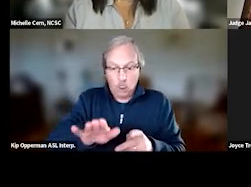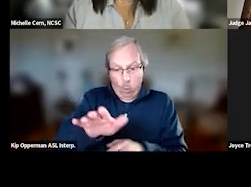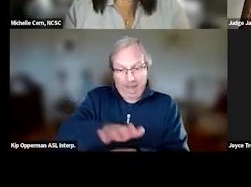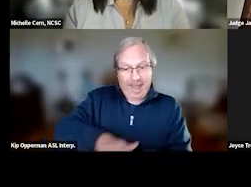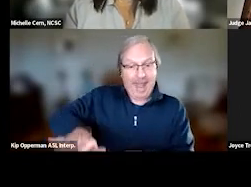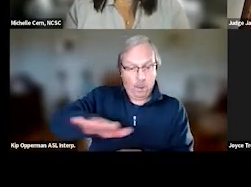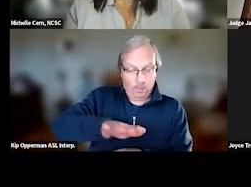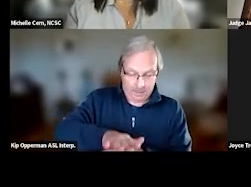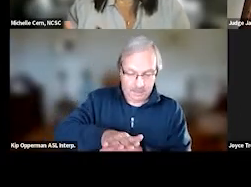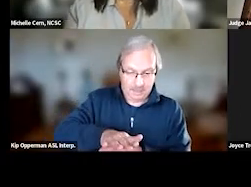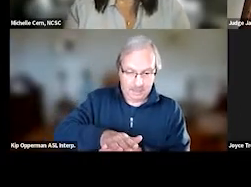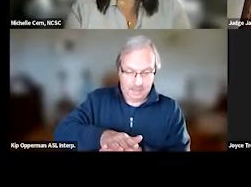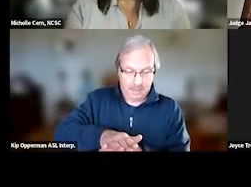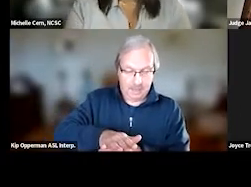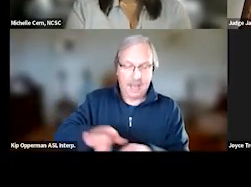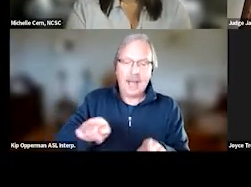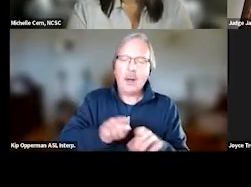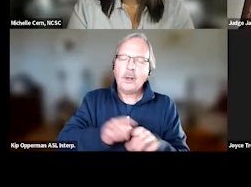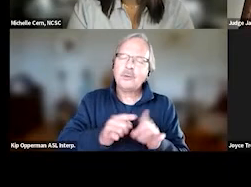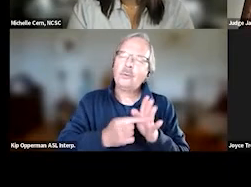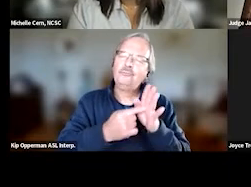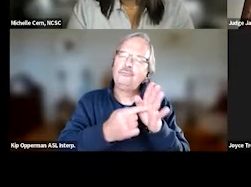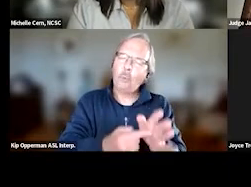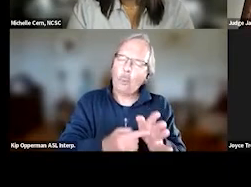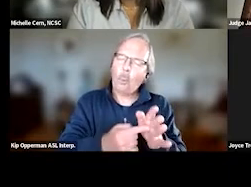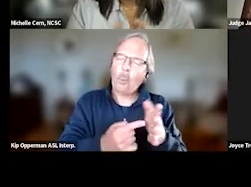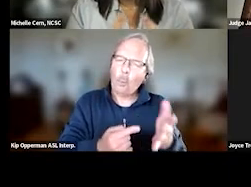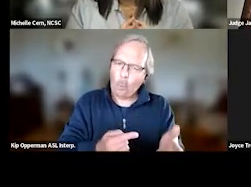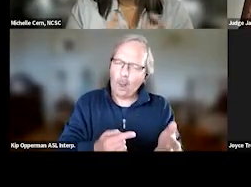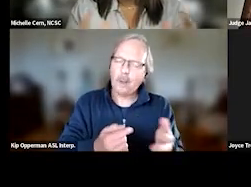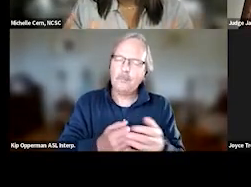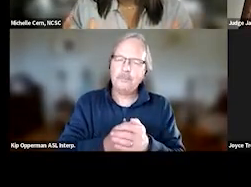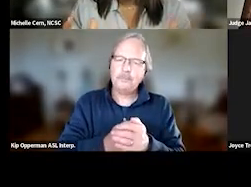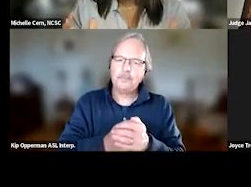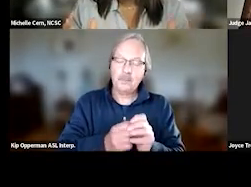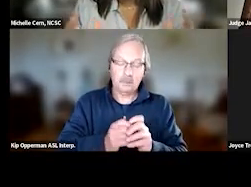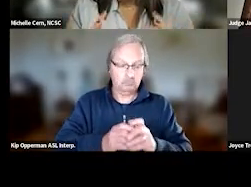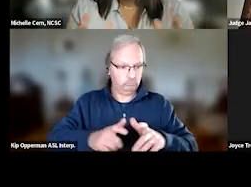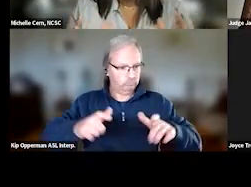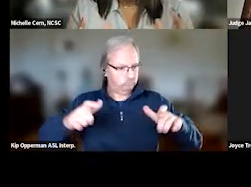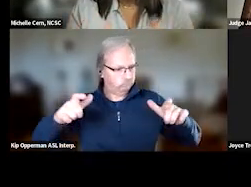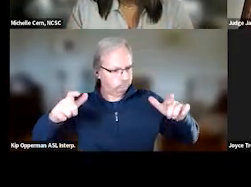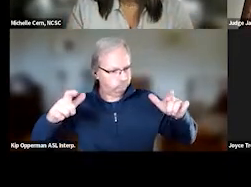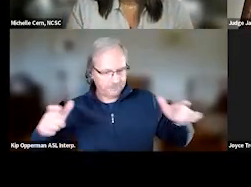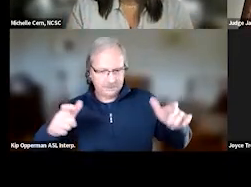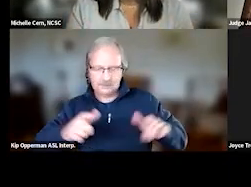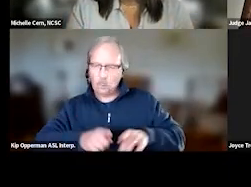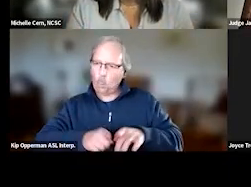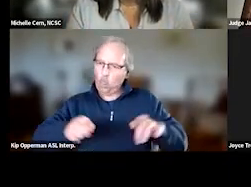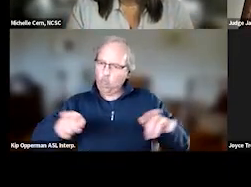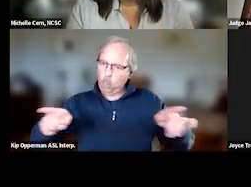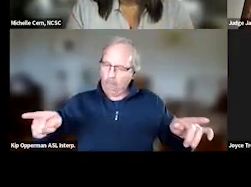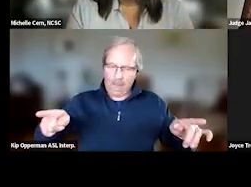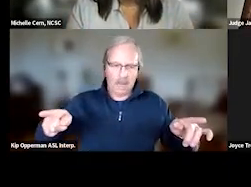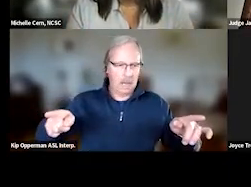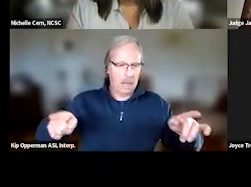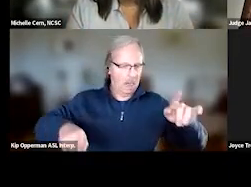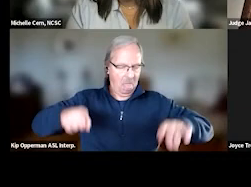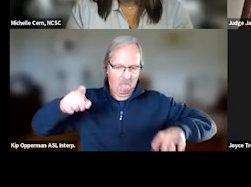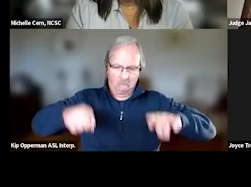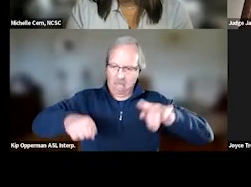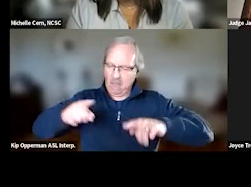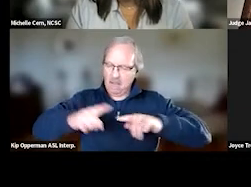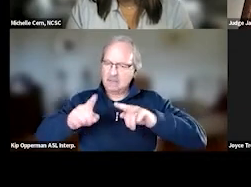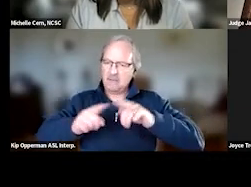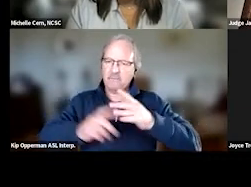and that also show, for example, you know, the scope, the wide scope with which there are programs